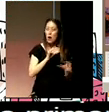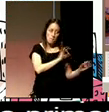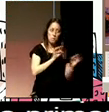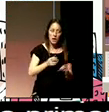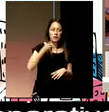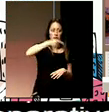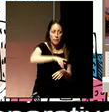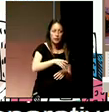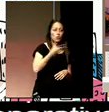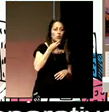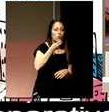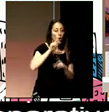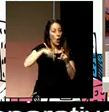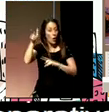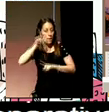the websites.